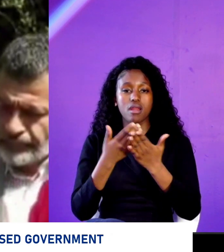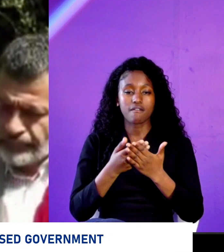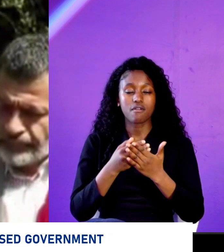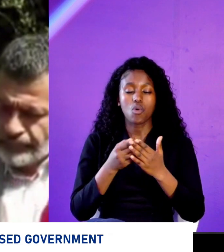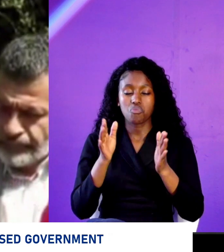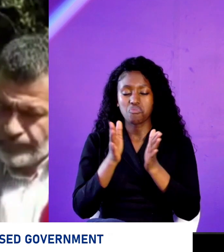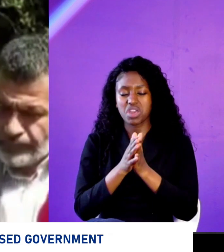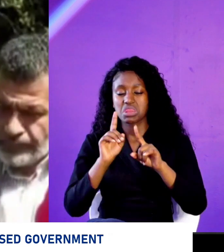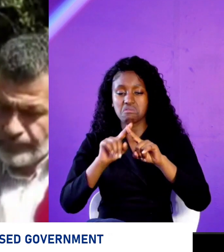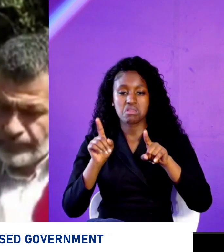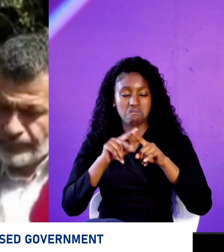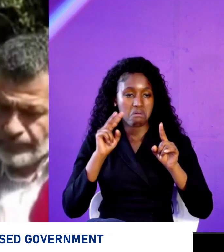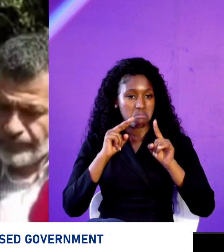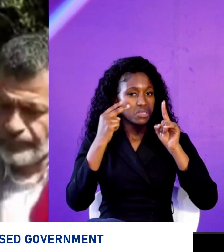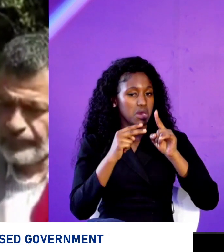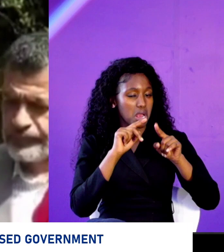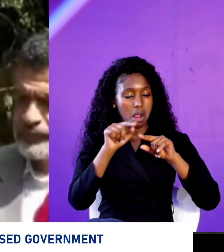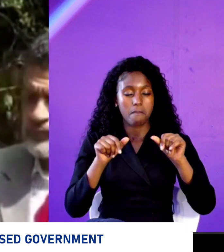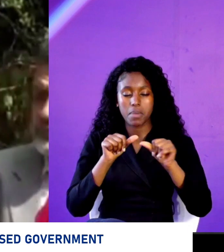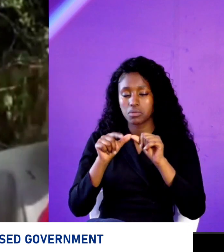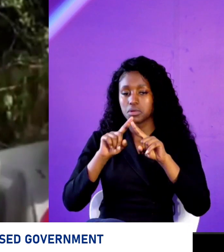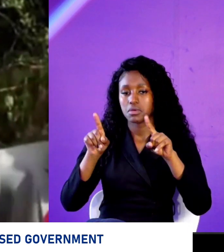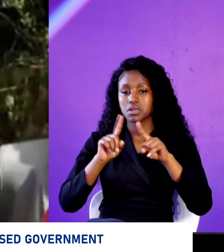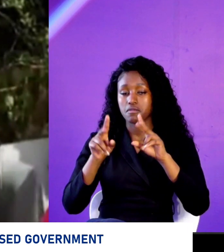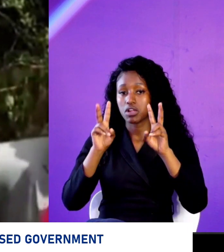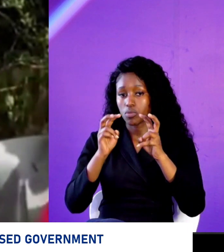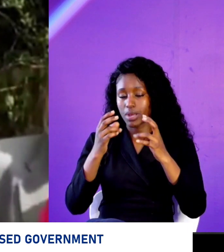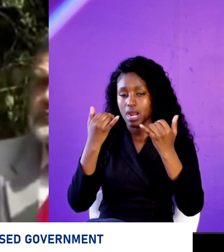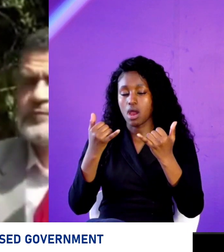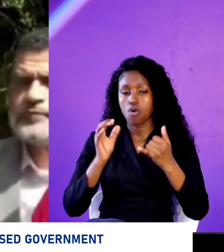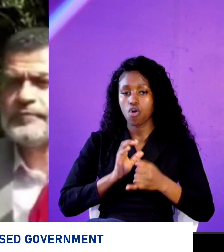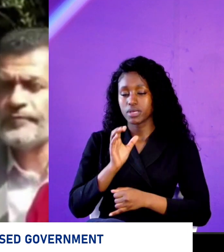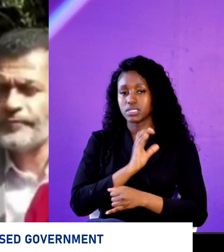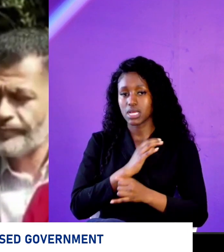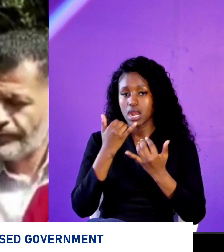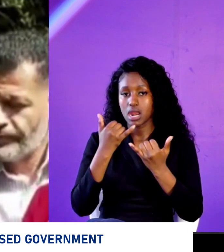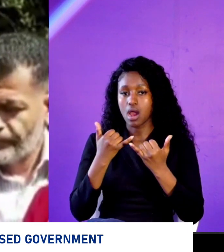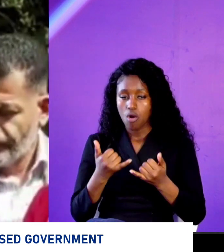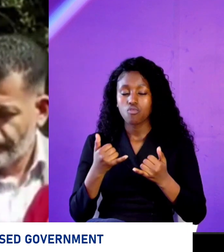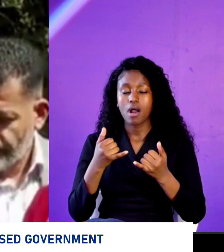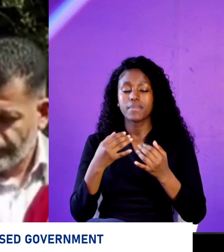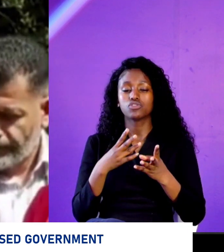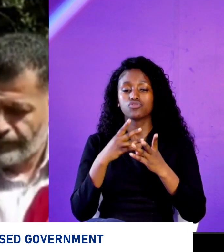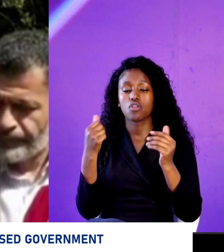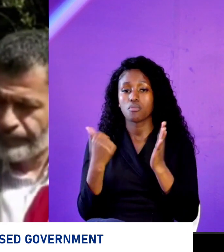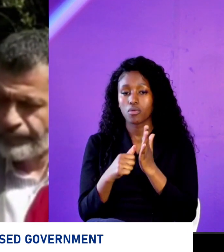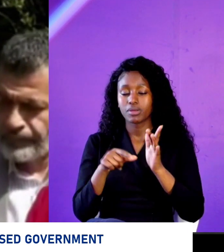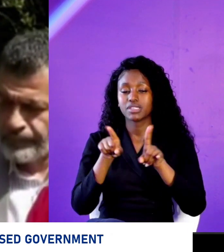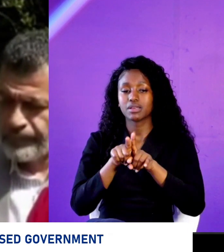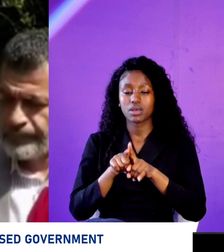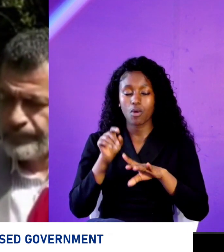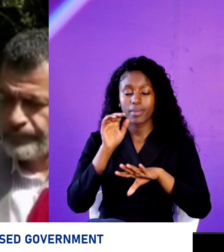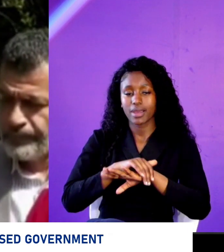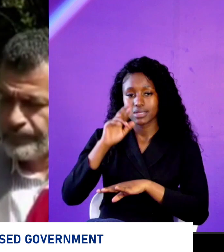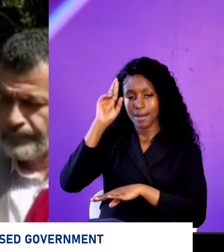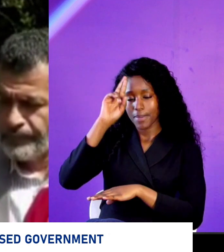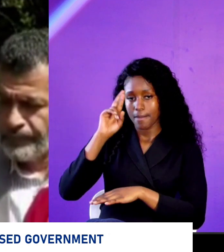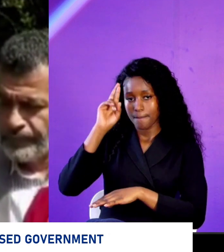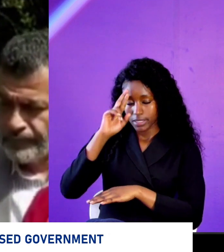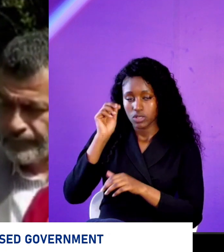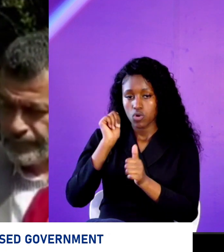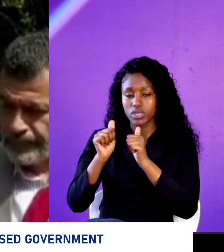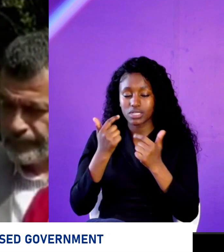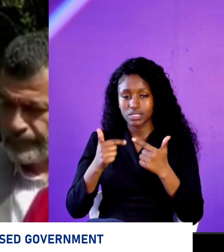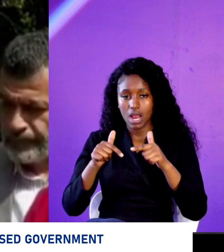the party and the country, the committee has succeeded in brokering an unbreakable unity of purpose in the party and a